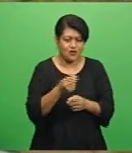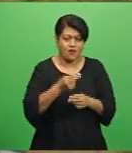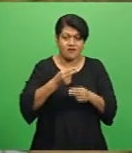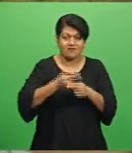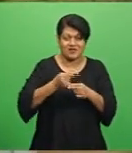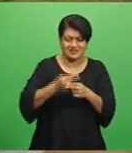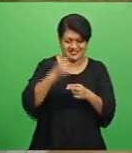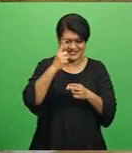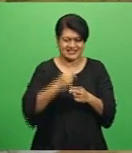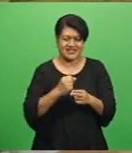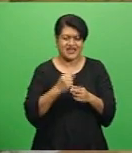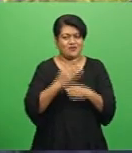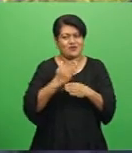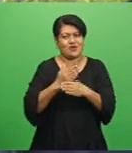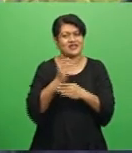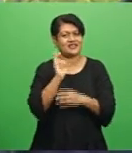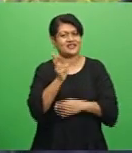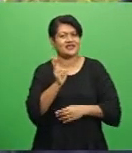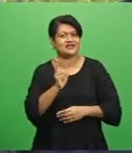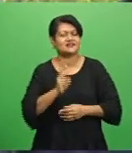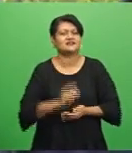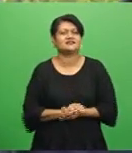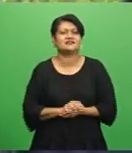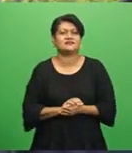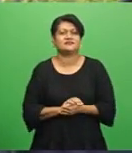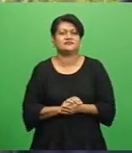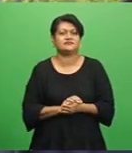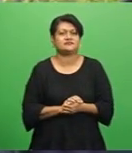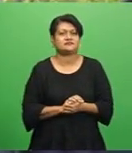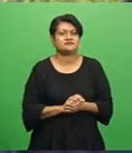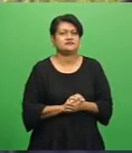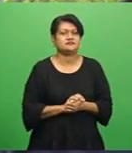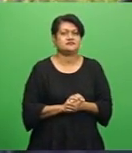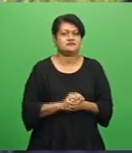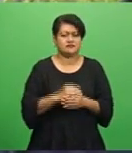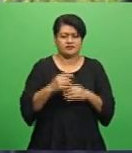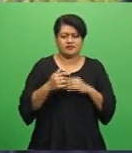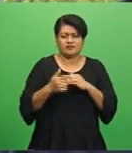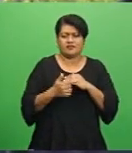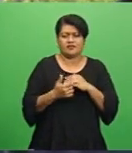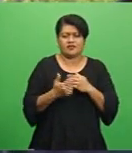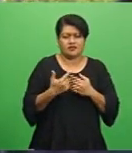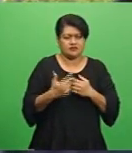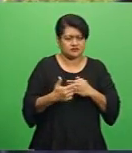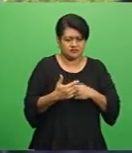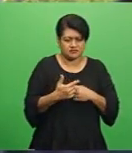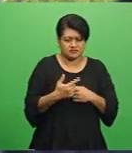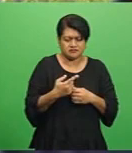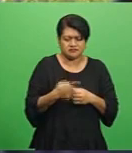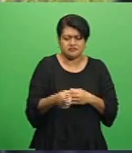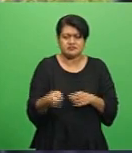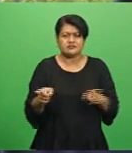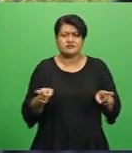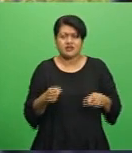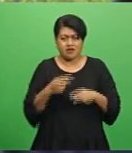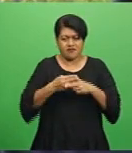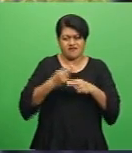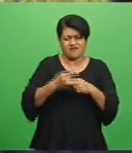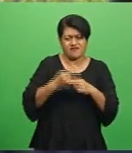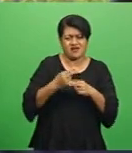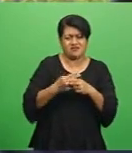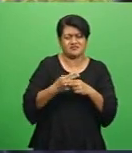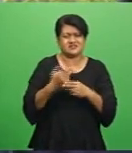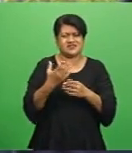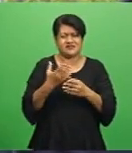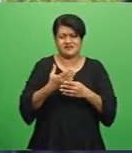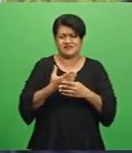can return to their farms. Indication of the level of impact that the damage the farmers have actually sustained, both in volume